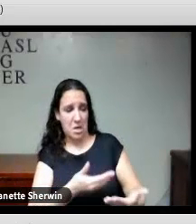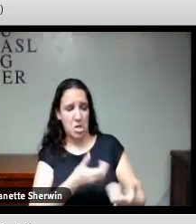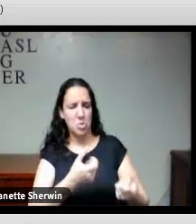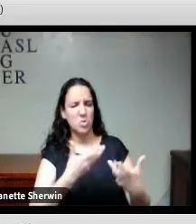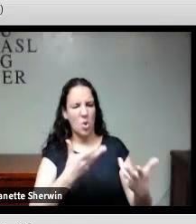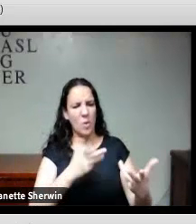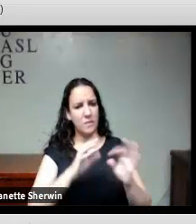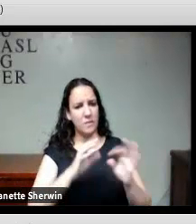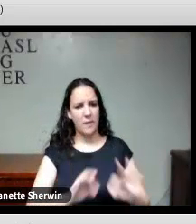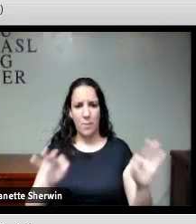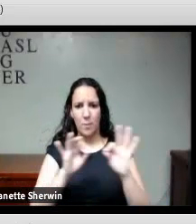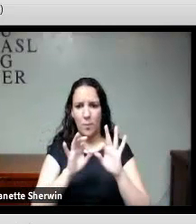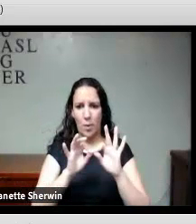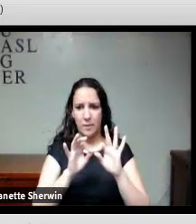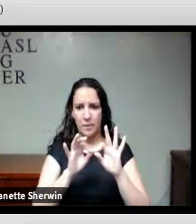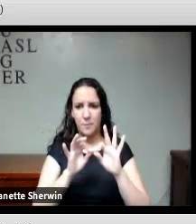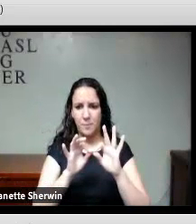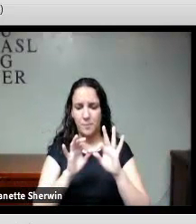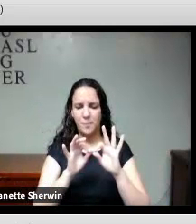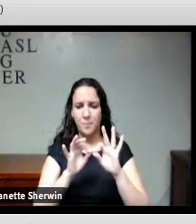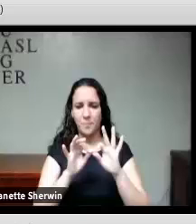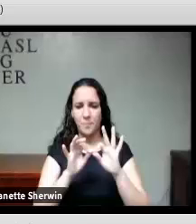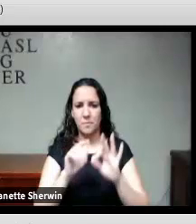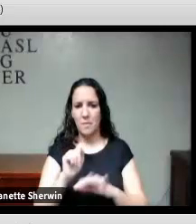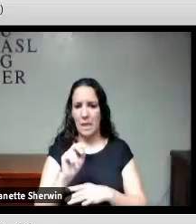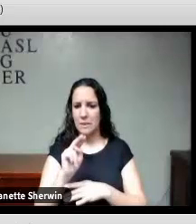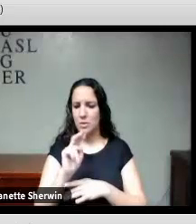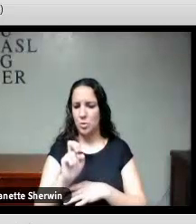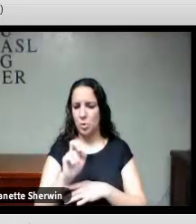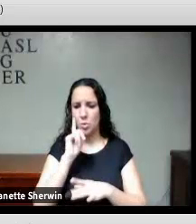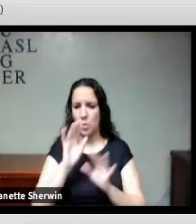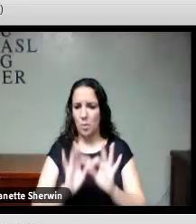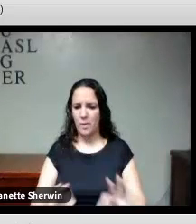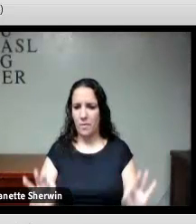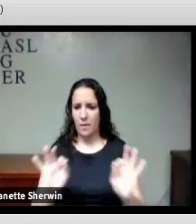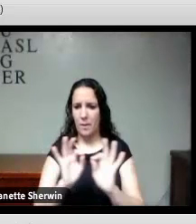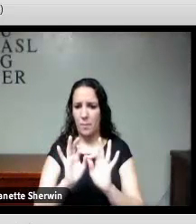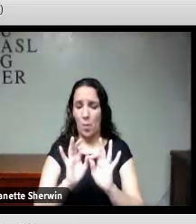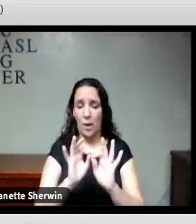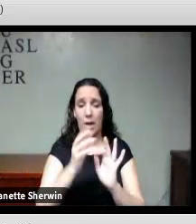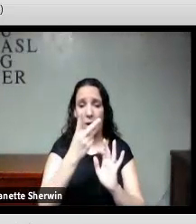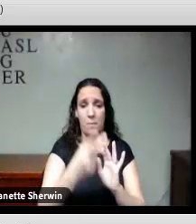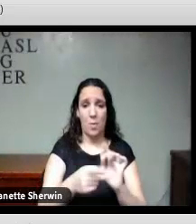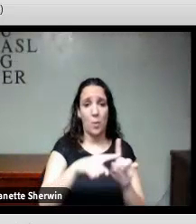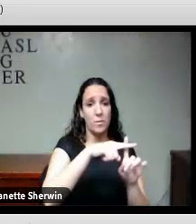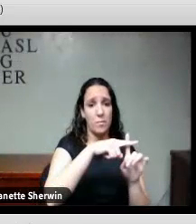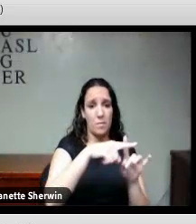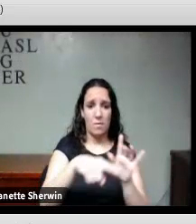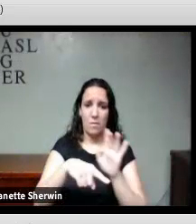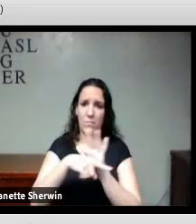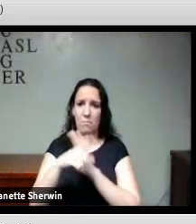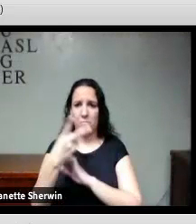crucial when it's good and a good situation, which is just as important as when it's an angry patron,